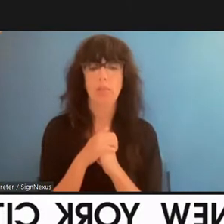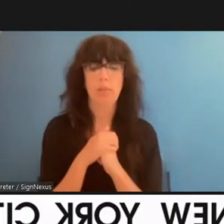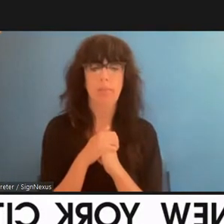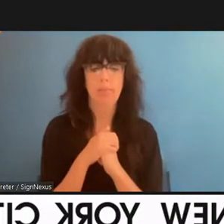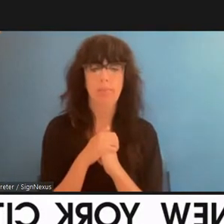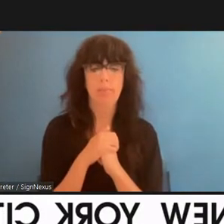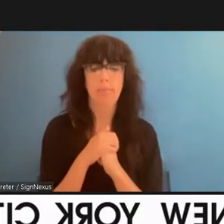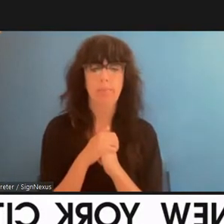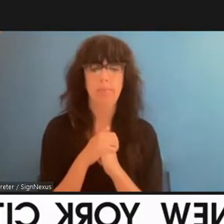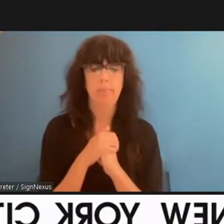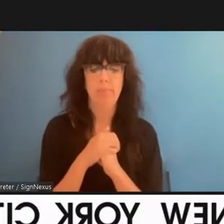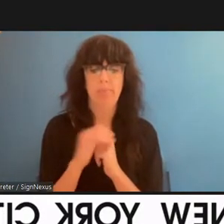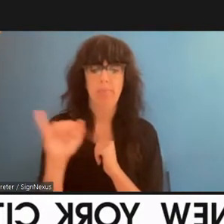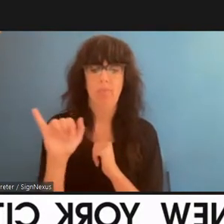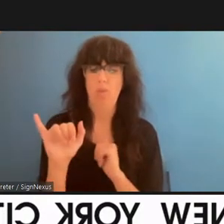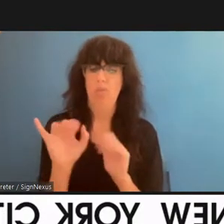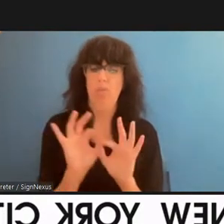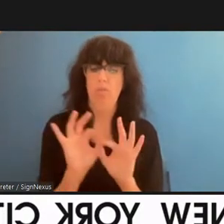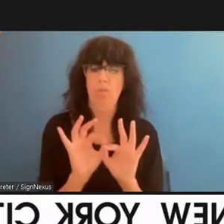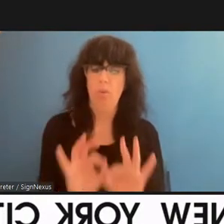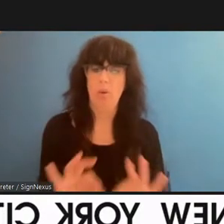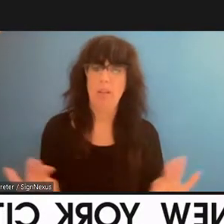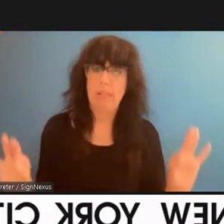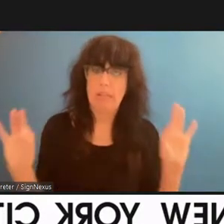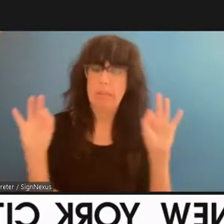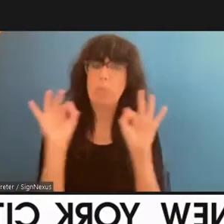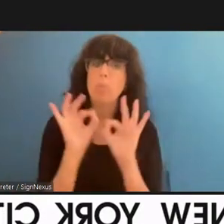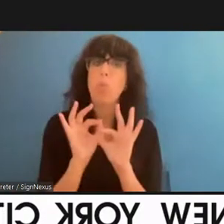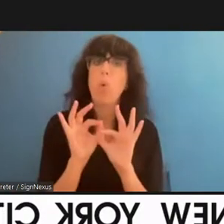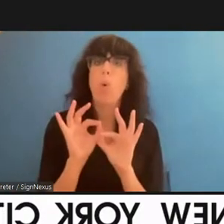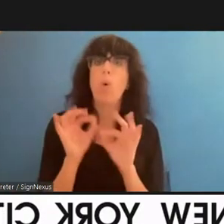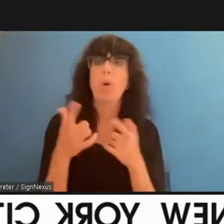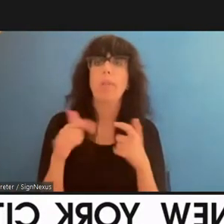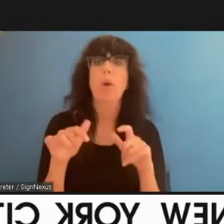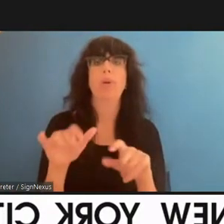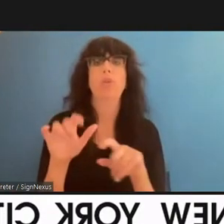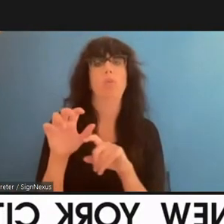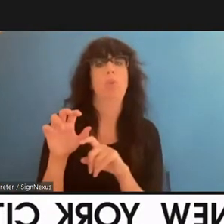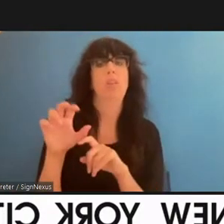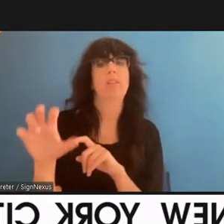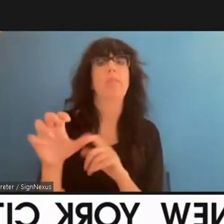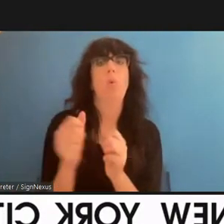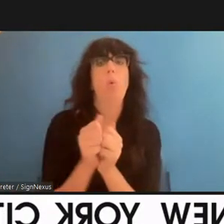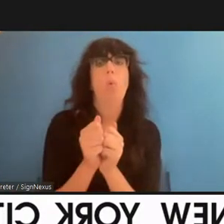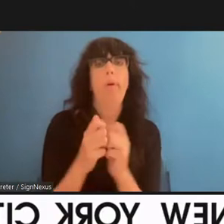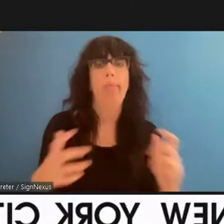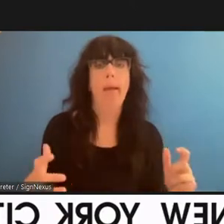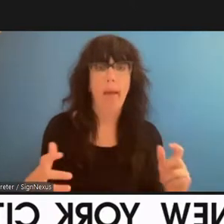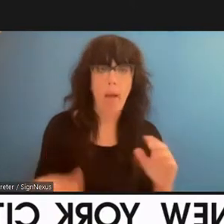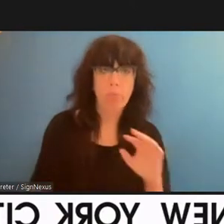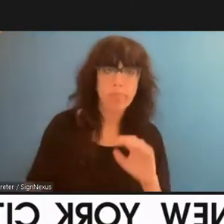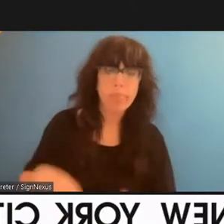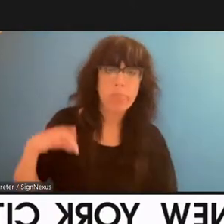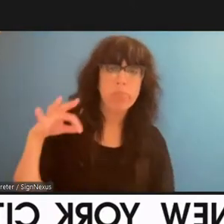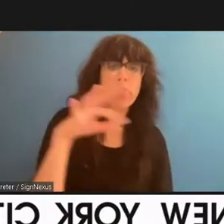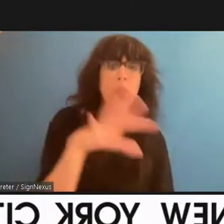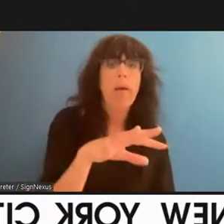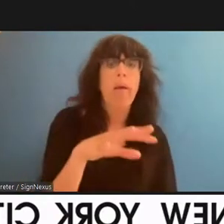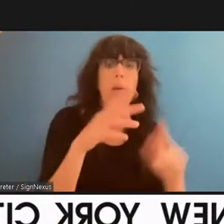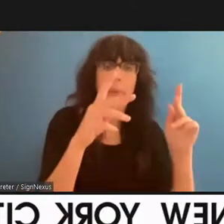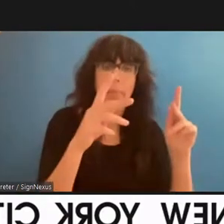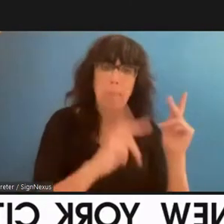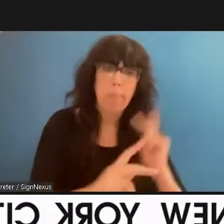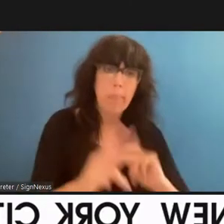it allows this investment to take place without hiking rates on long island commuters who take the